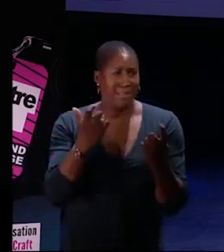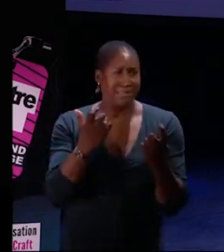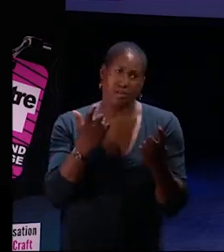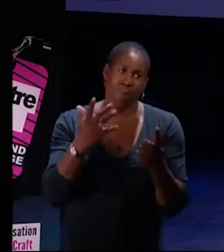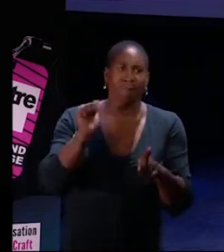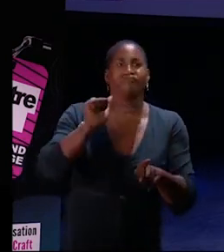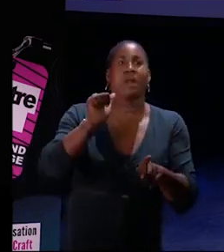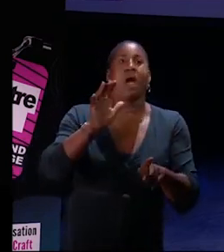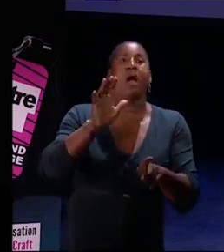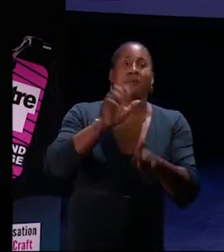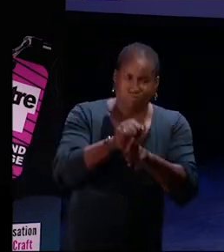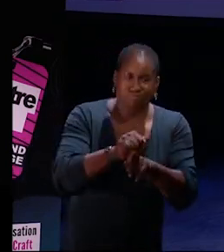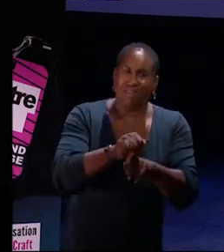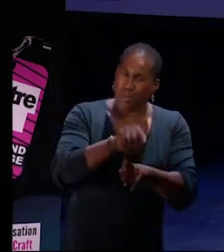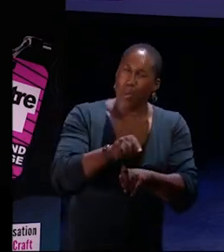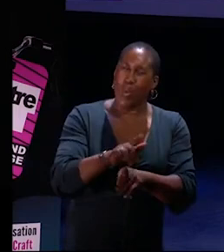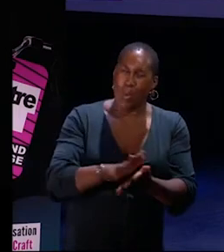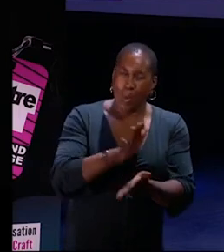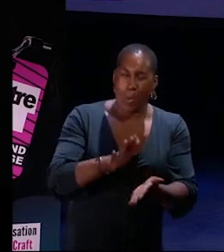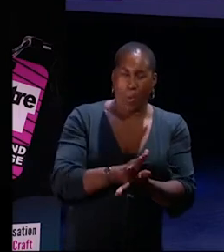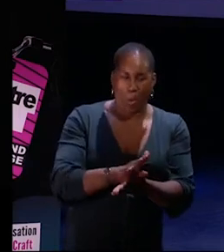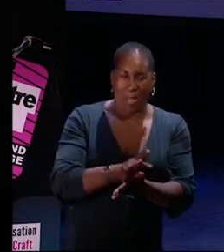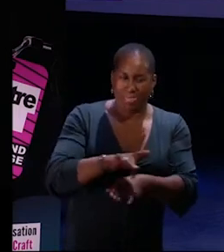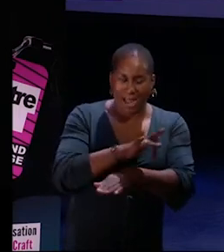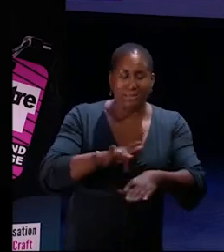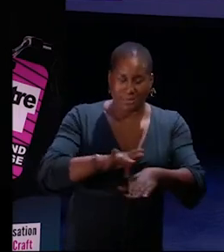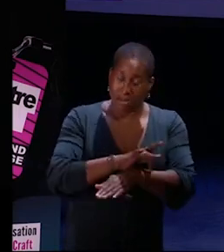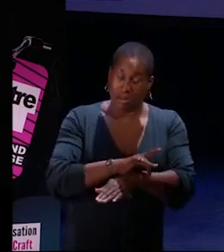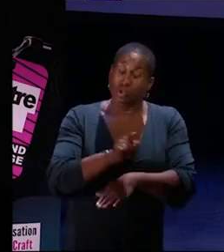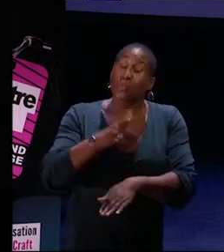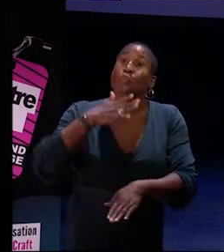arts that you enjoy. Because ultimately you're doing it because you enjoy it.